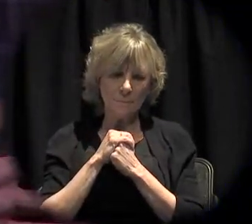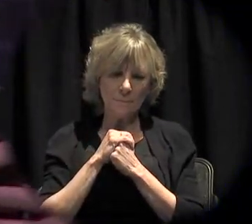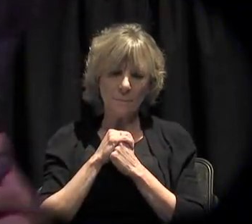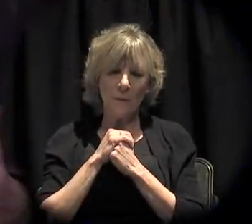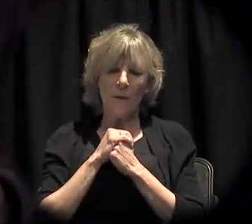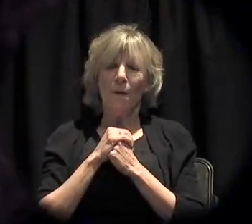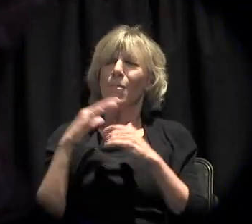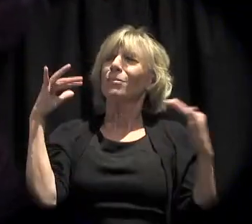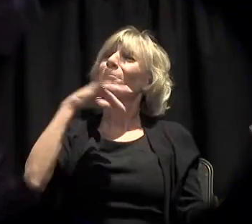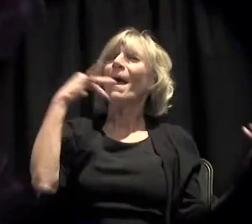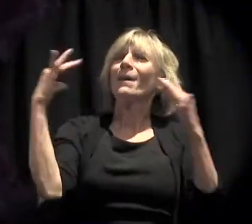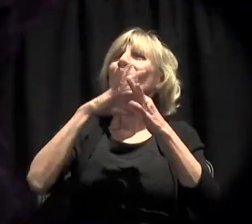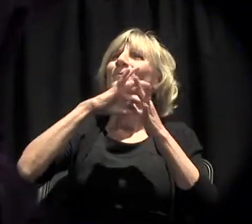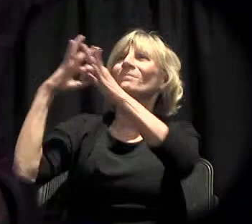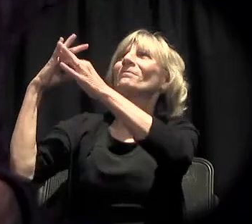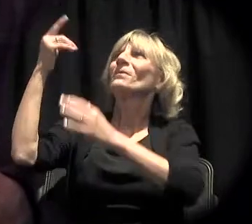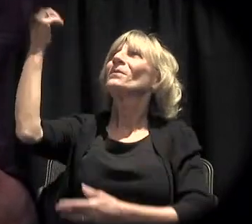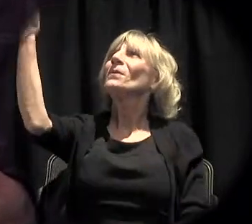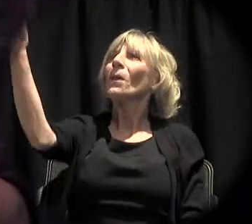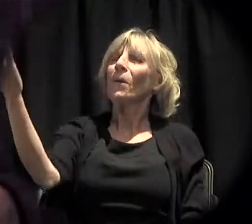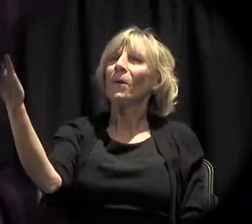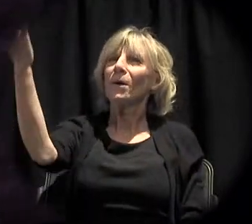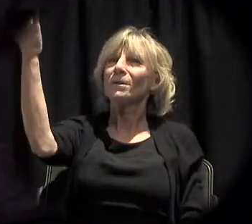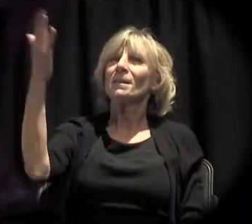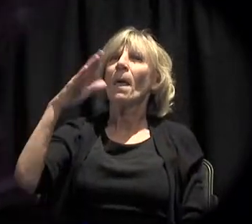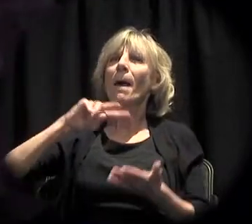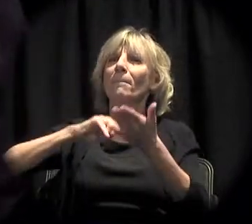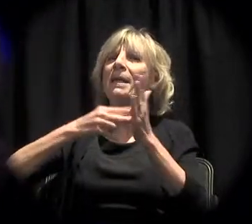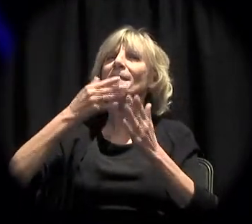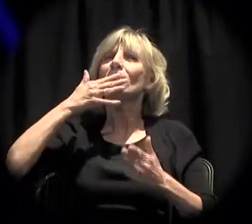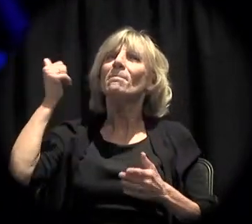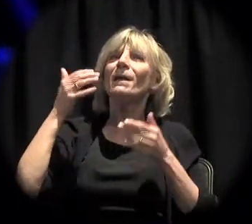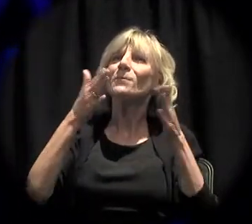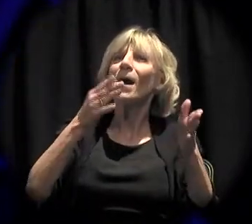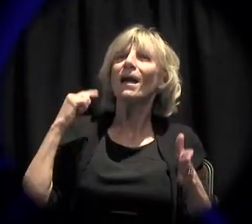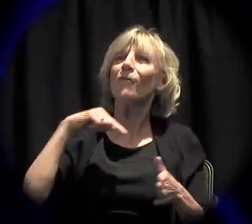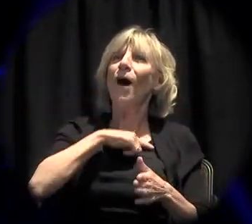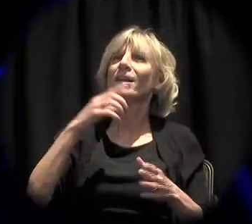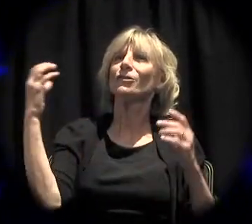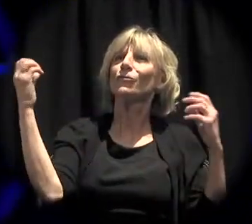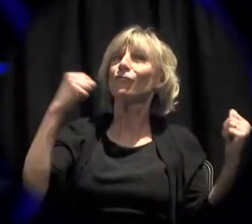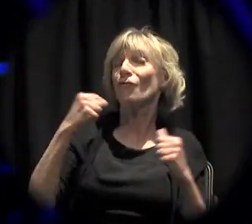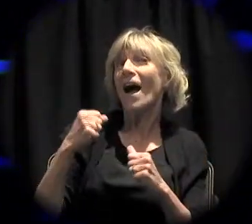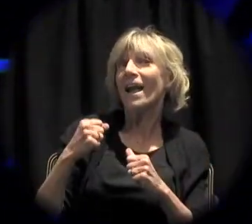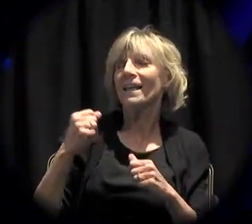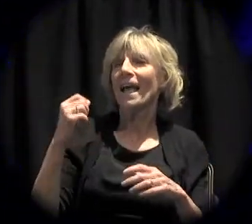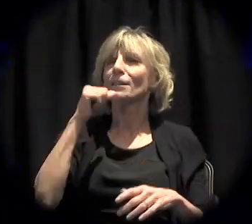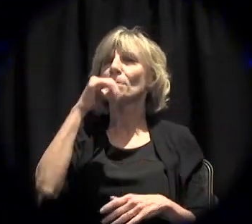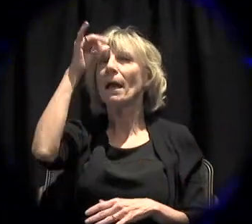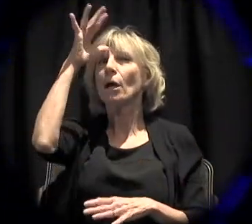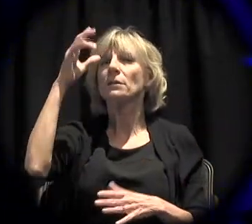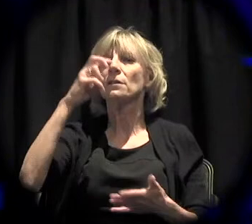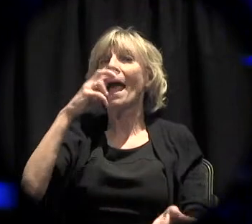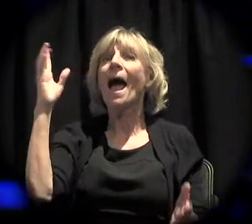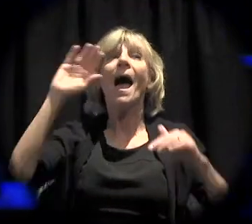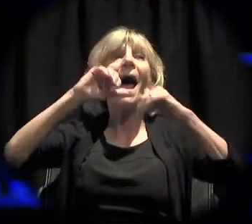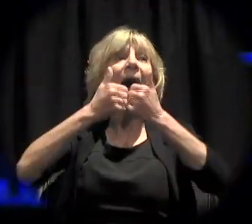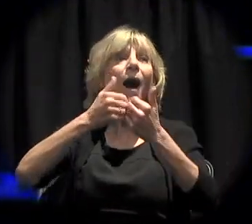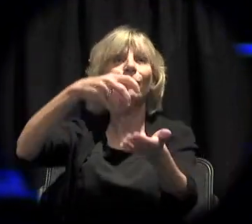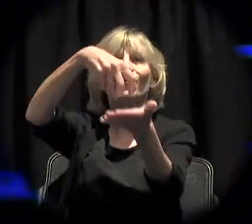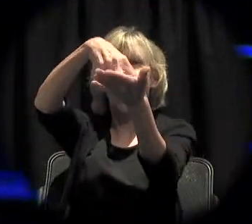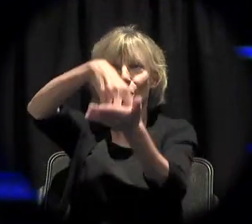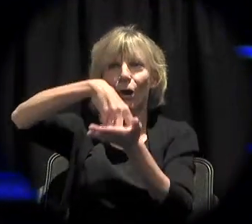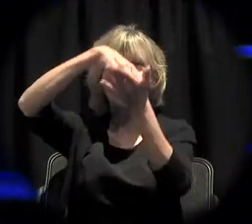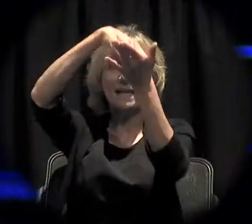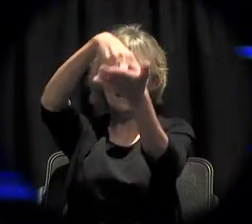Well, the battle's the Lord's, which means the best way for us to fight as parents is to fight on our knees. I encourage you